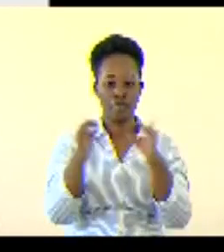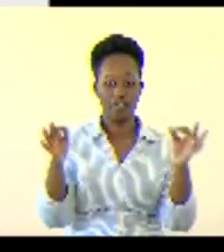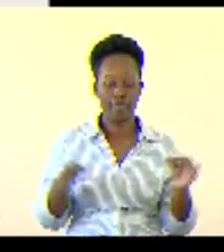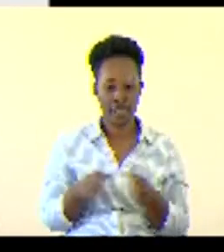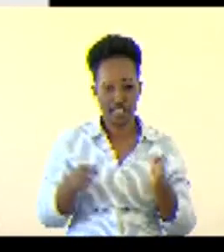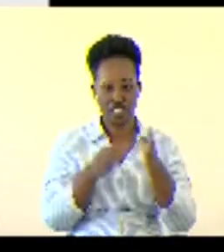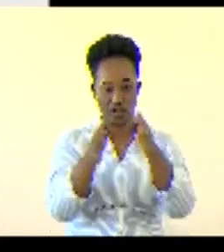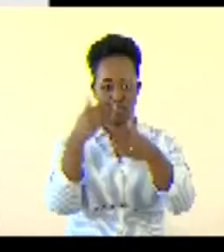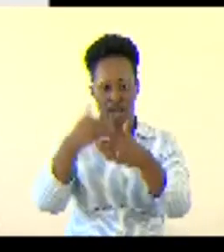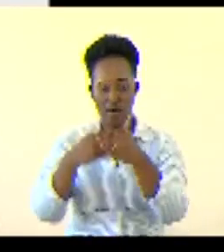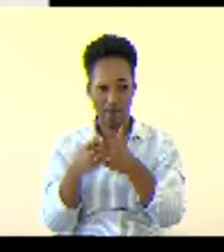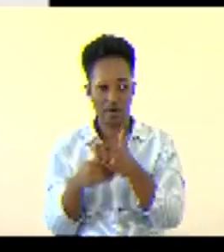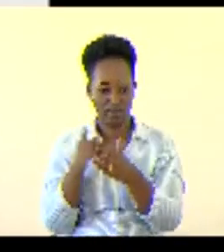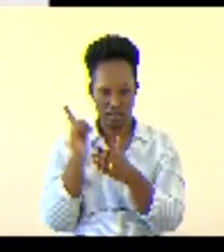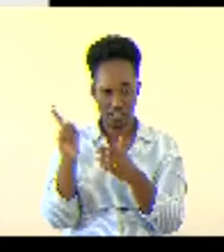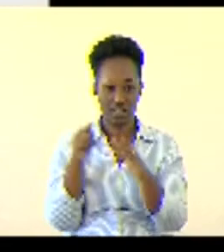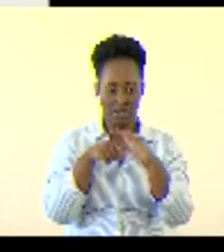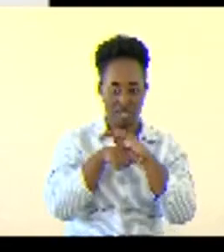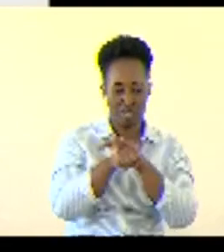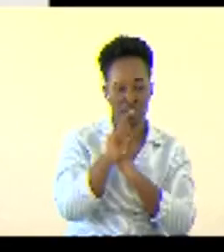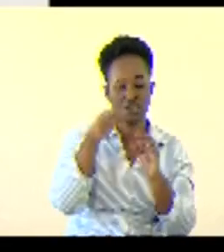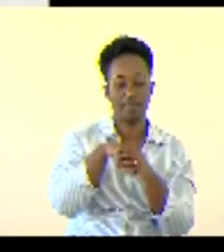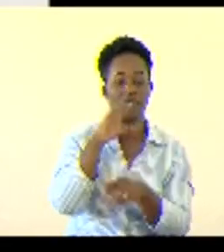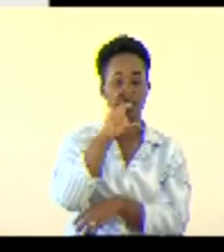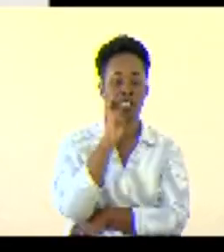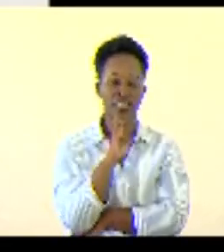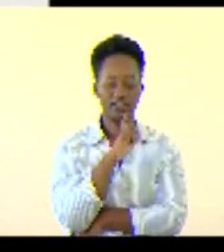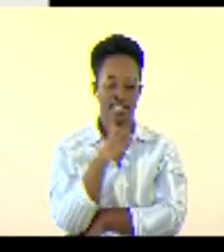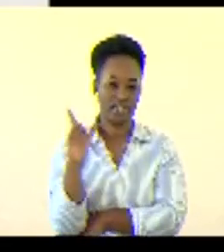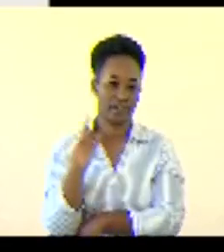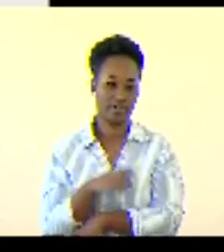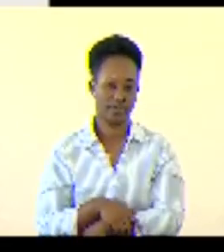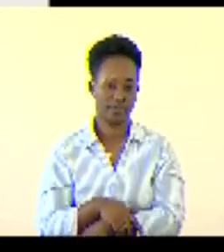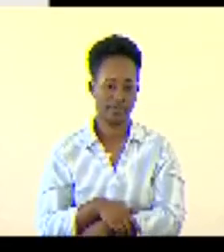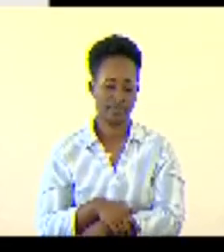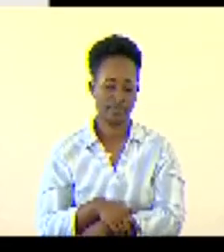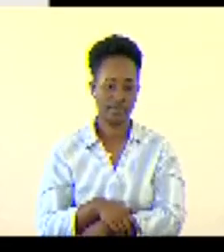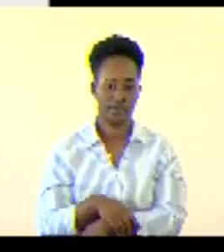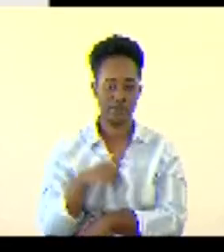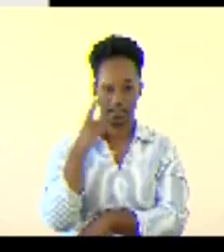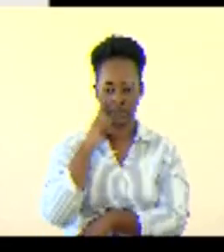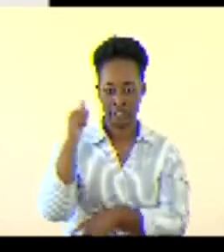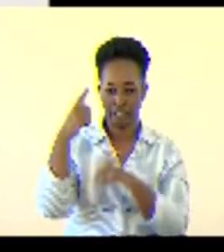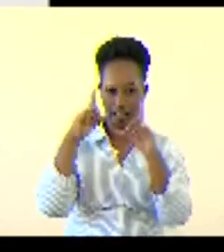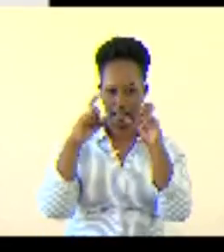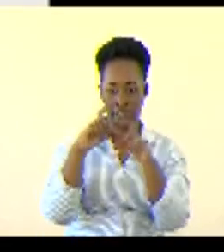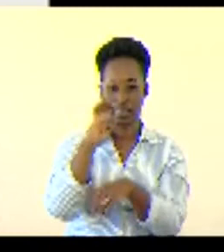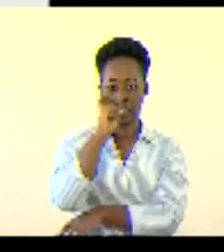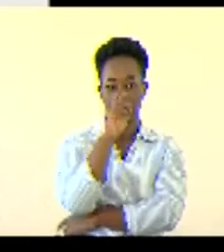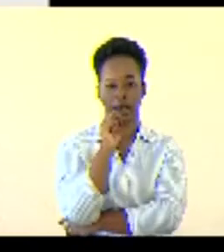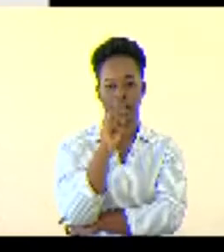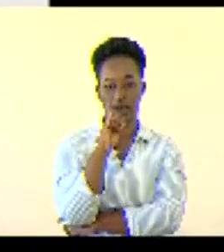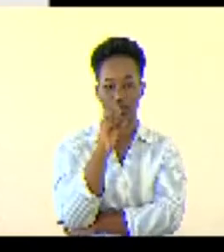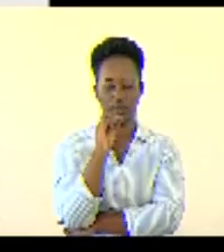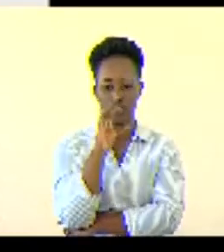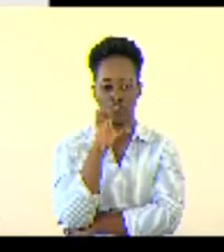channels, and around this one, the substance enters into the cell. Let's go to the diagram of endocytosis.